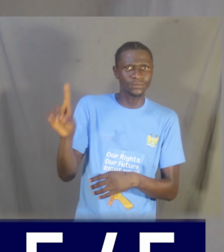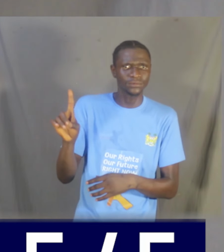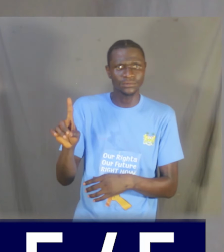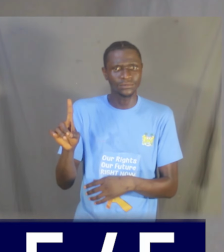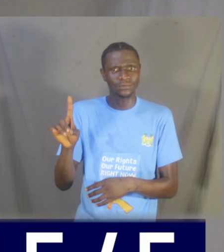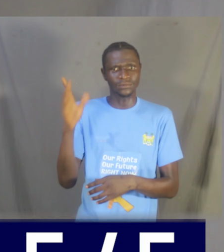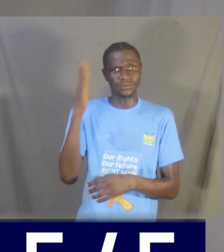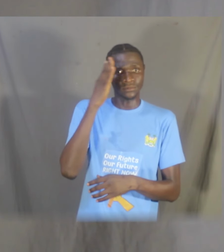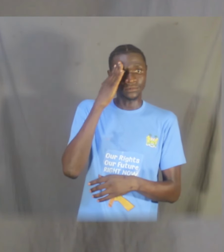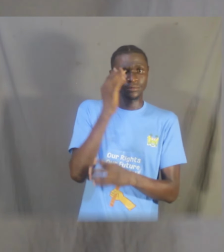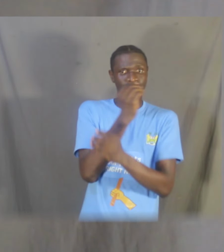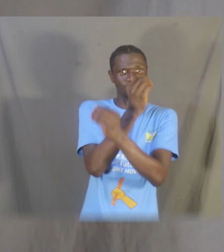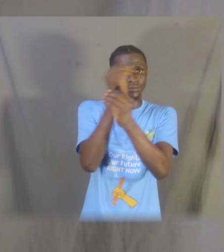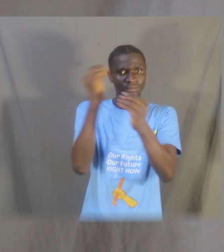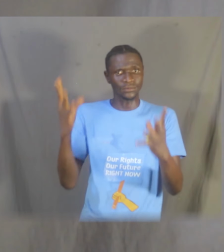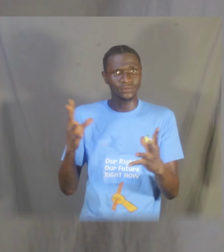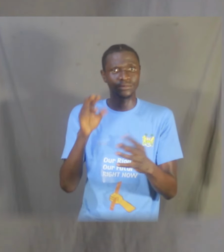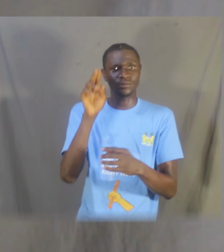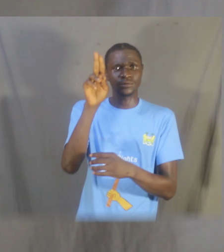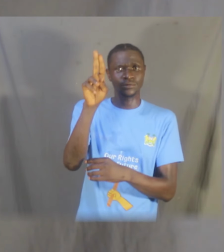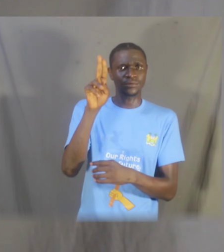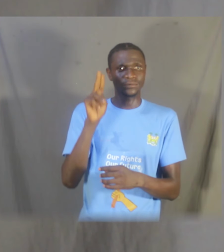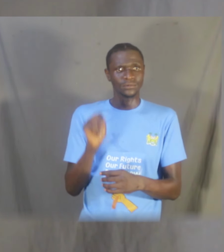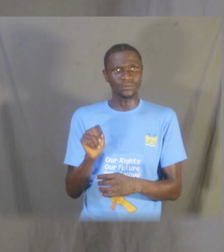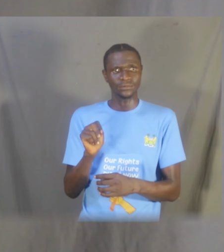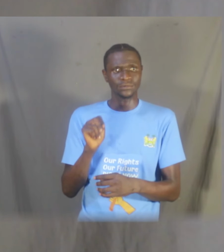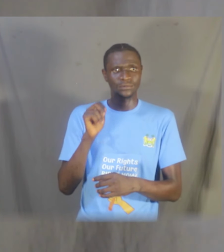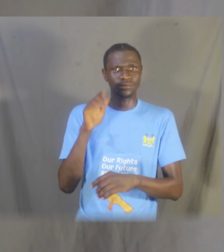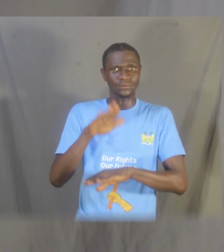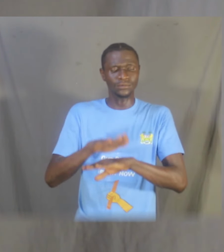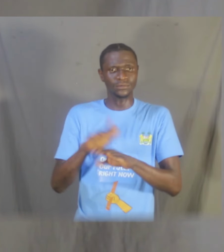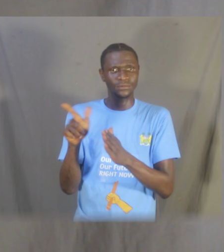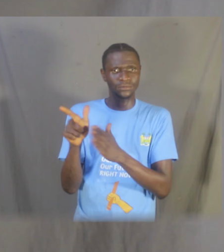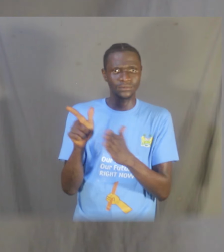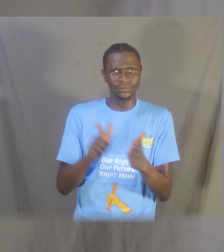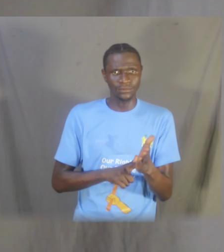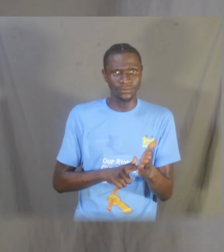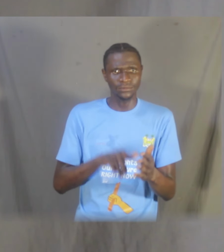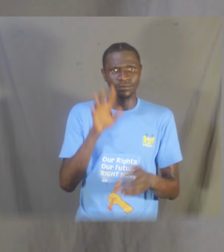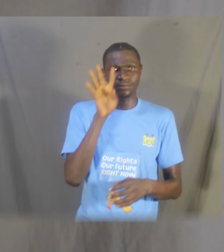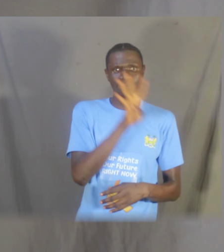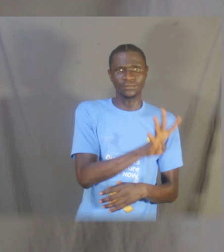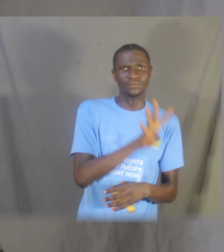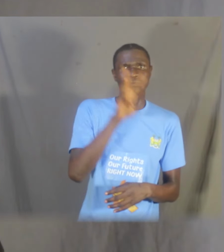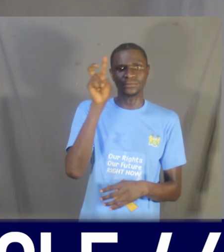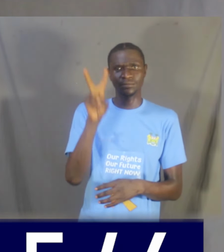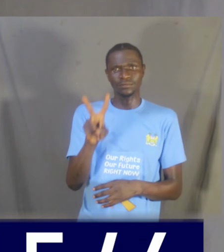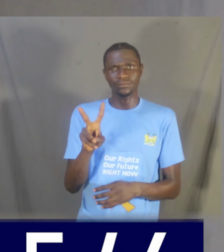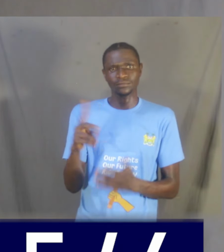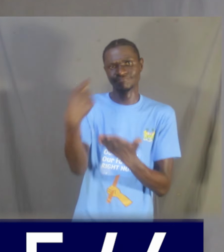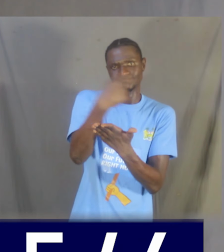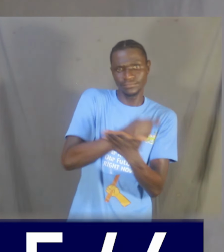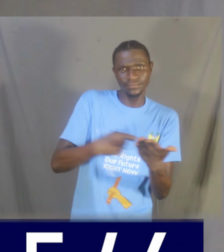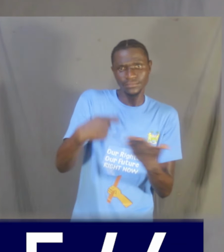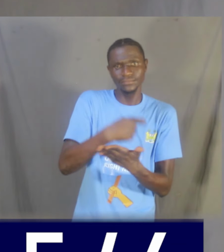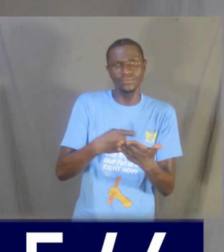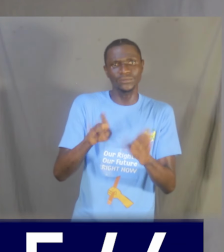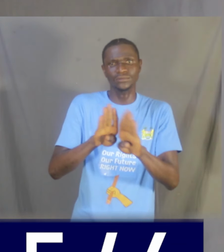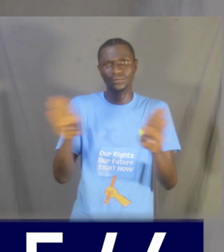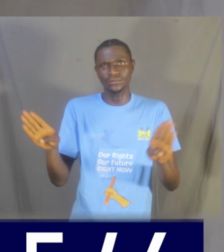Entry into force. Specifies the conditions under which the Convention enters into force. Article